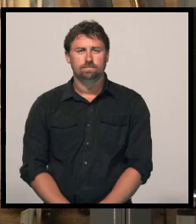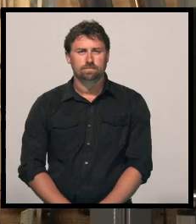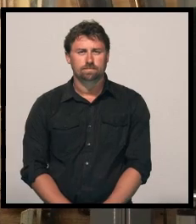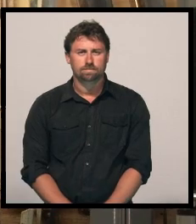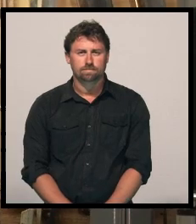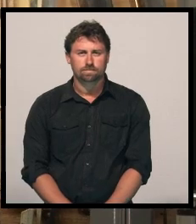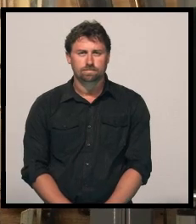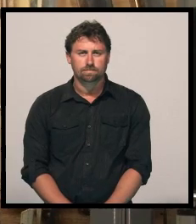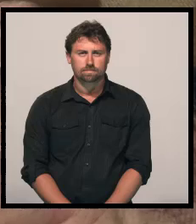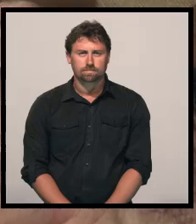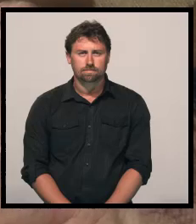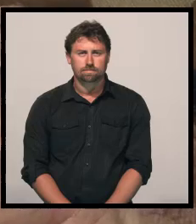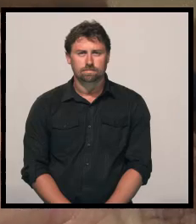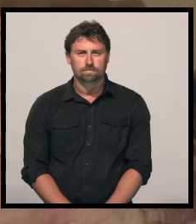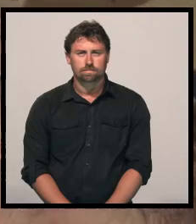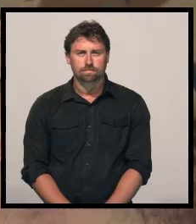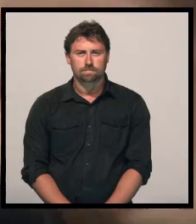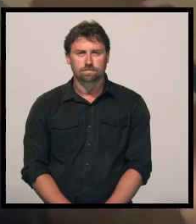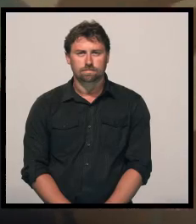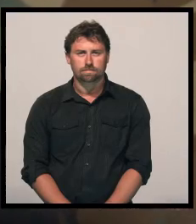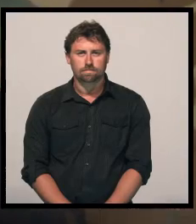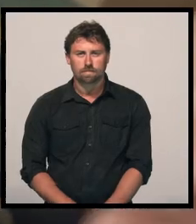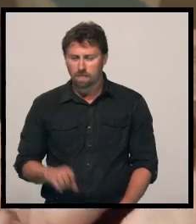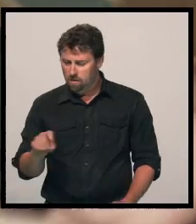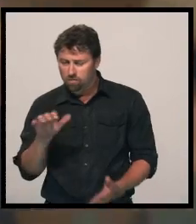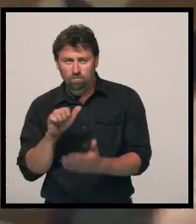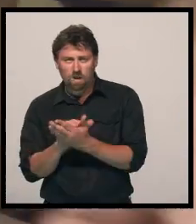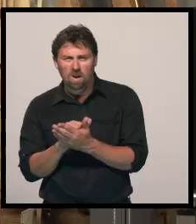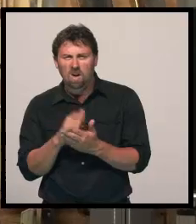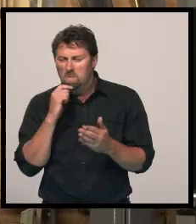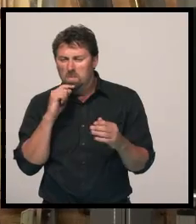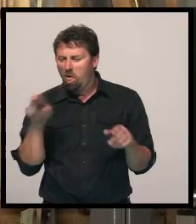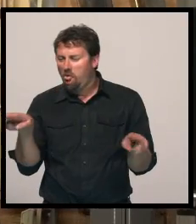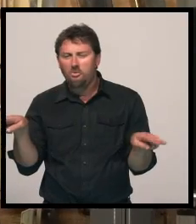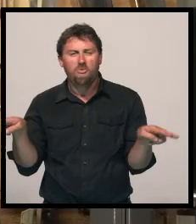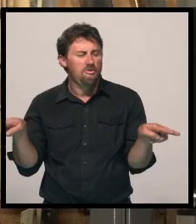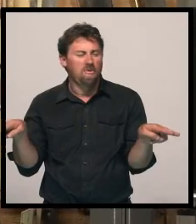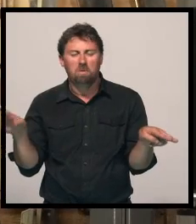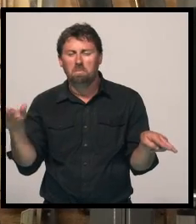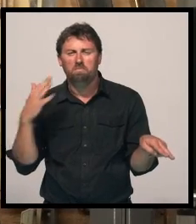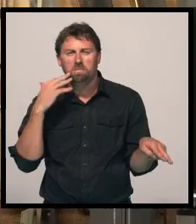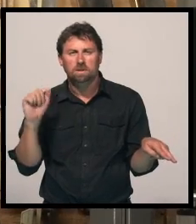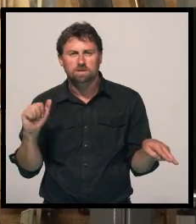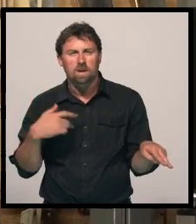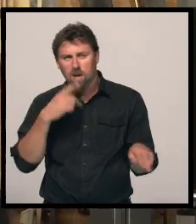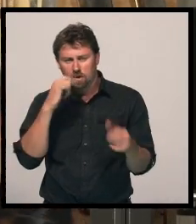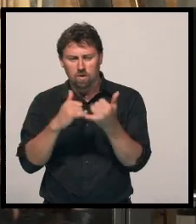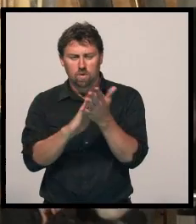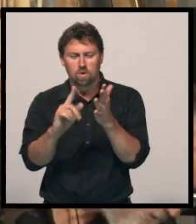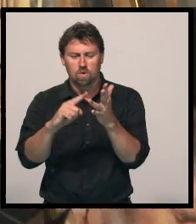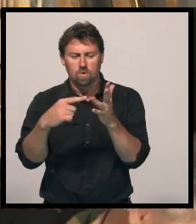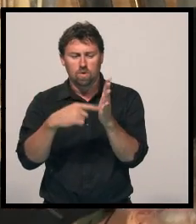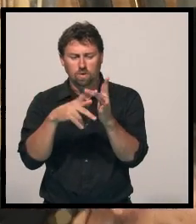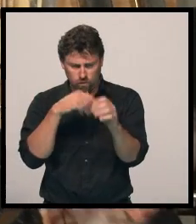Just pop it on, make sure it's the right size. Got a little bit over, so what we can do is use a shooting plane. Now